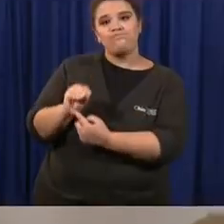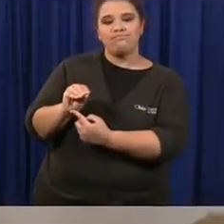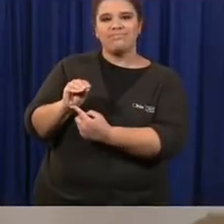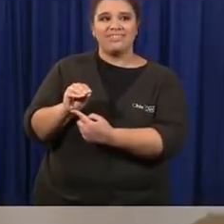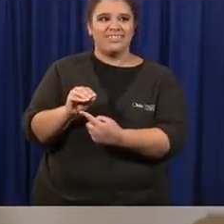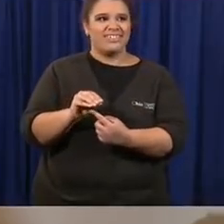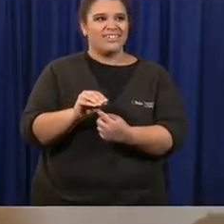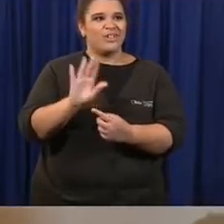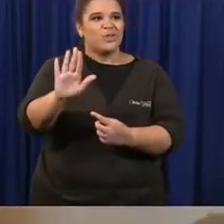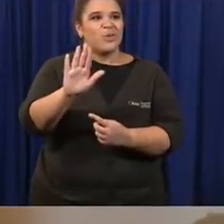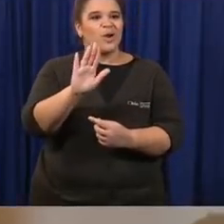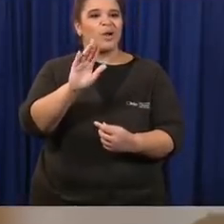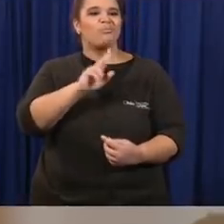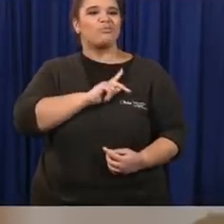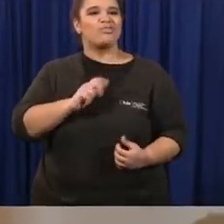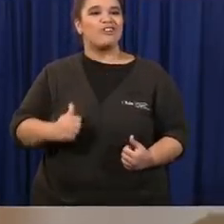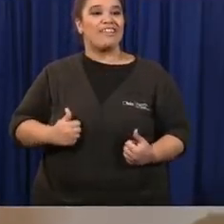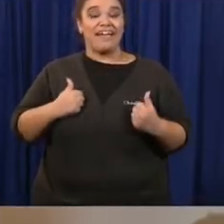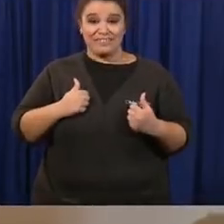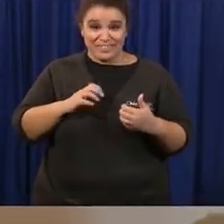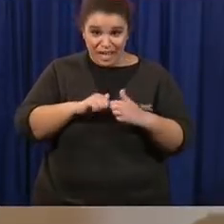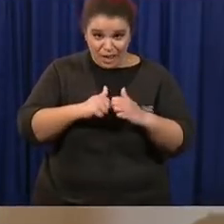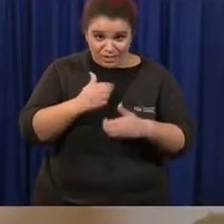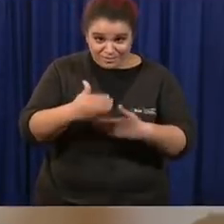How am I doing, Fran?